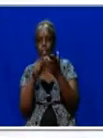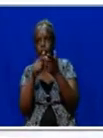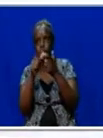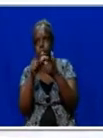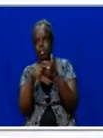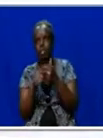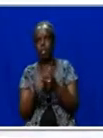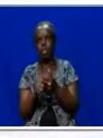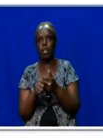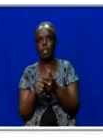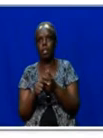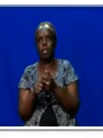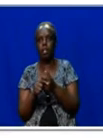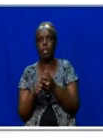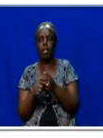introduction.